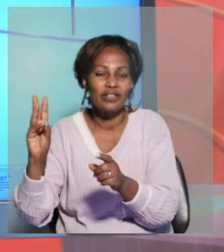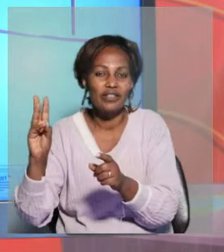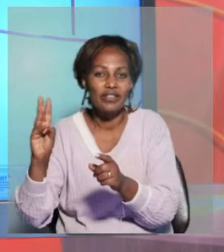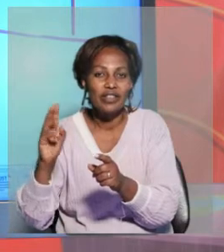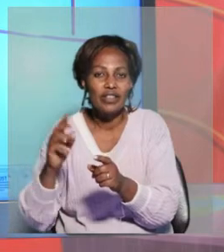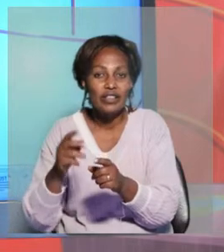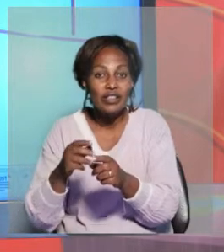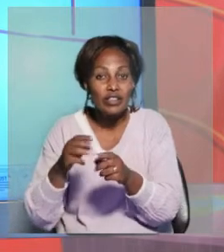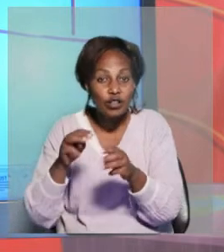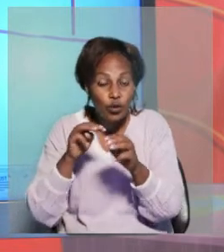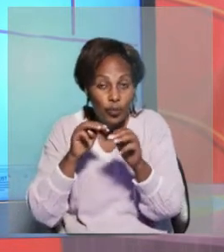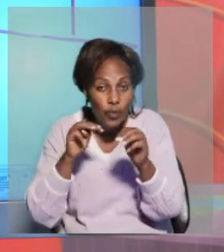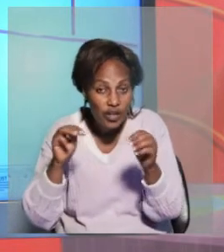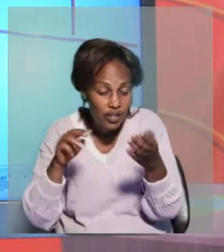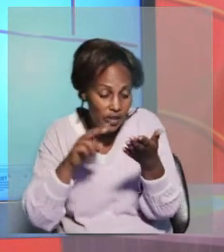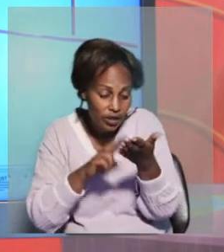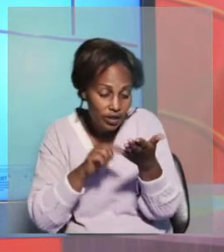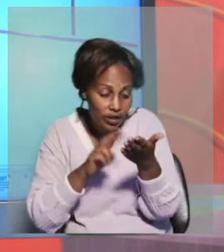The meter reads